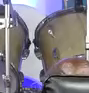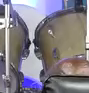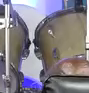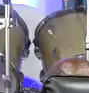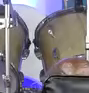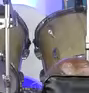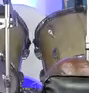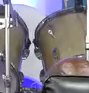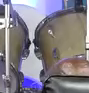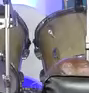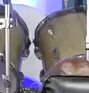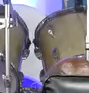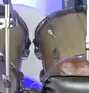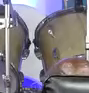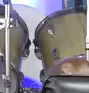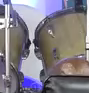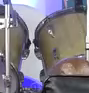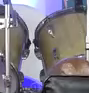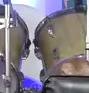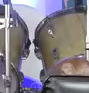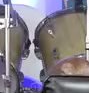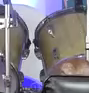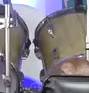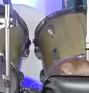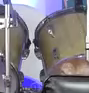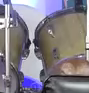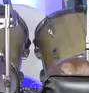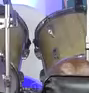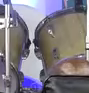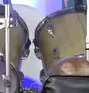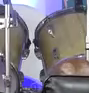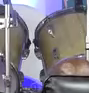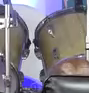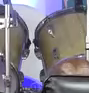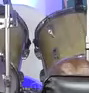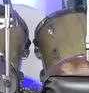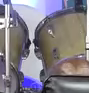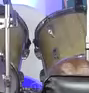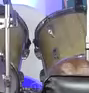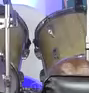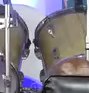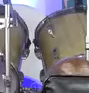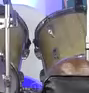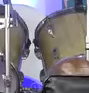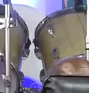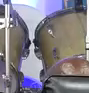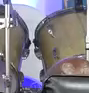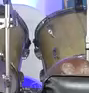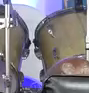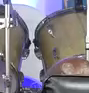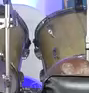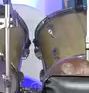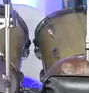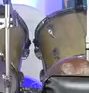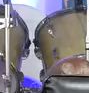Father I have made known unto you. Ye have not chosen me, but I have chosen you, and ordained you that ye should go and